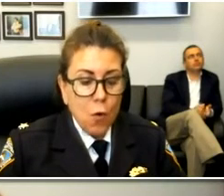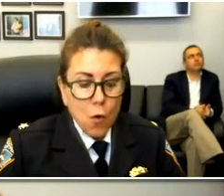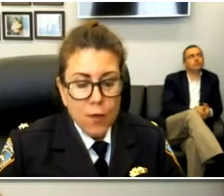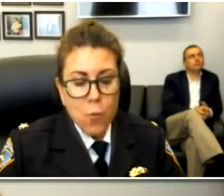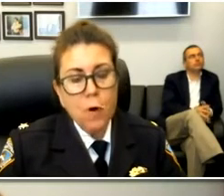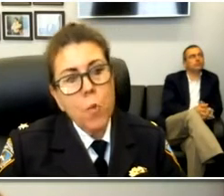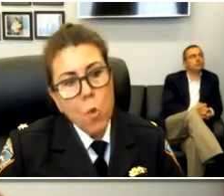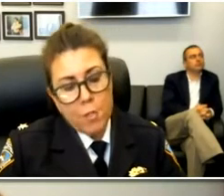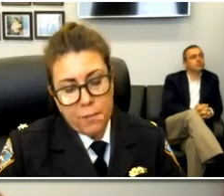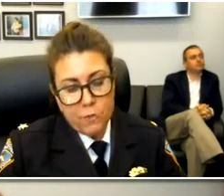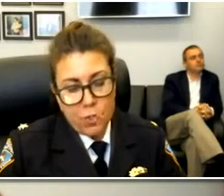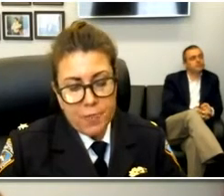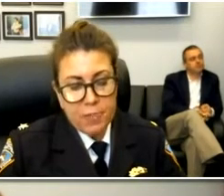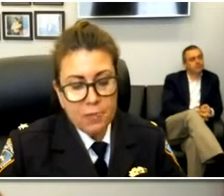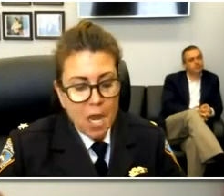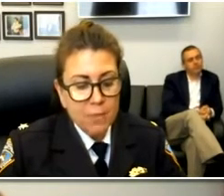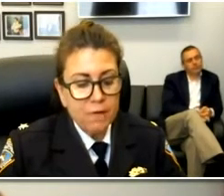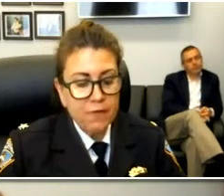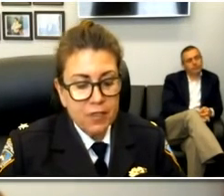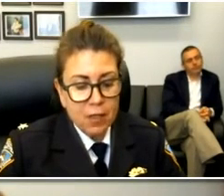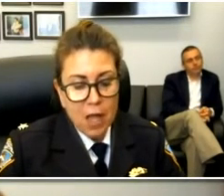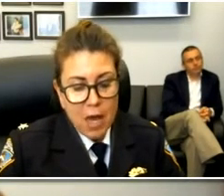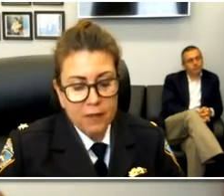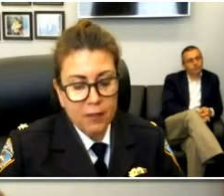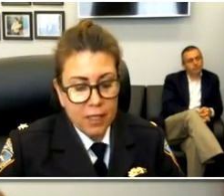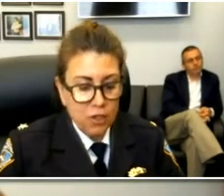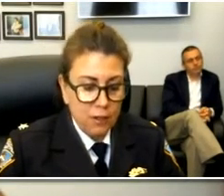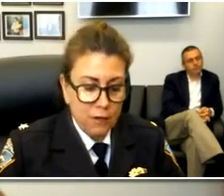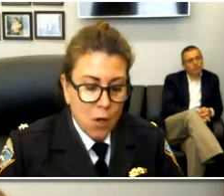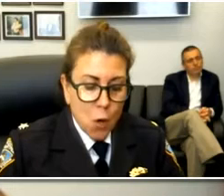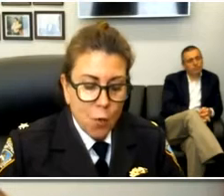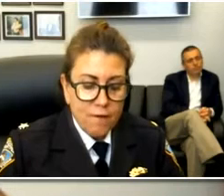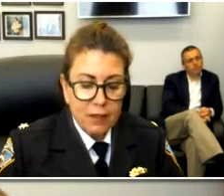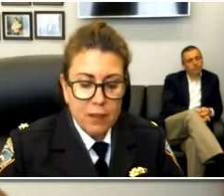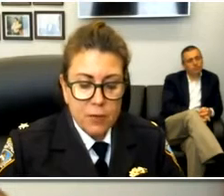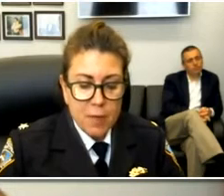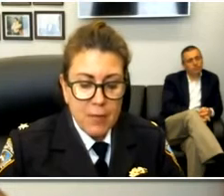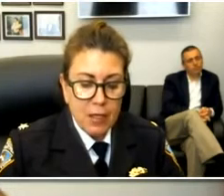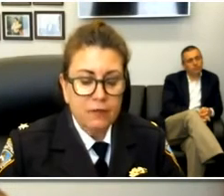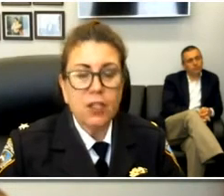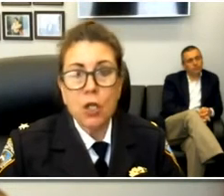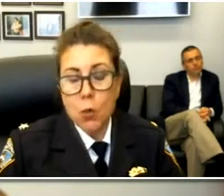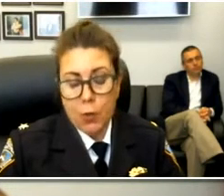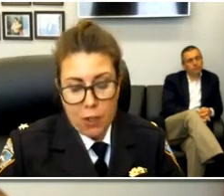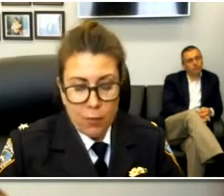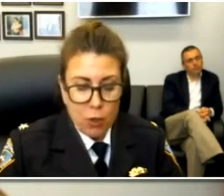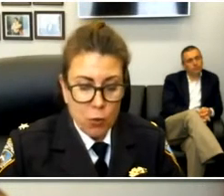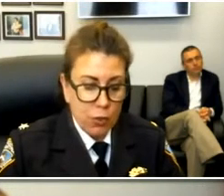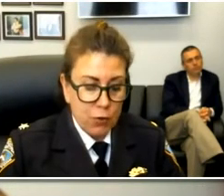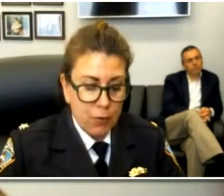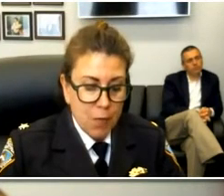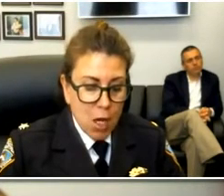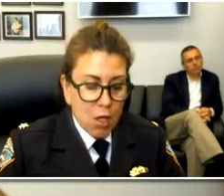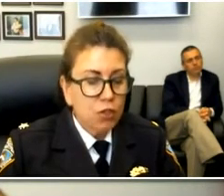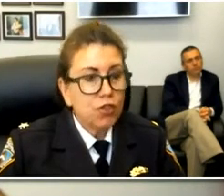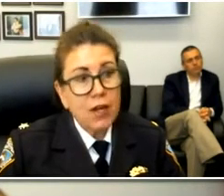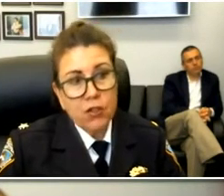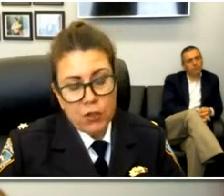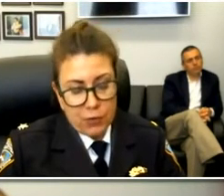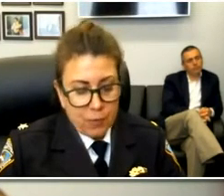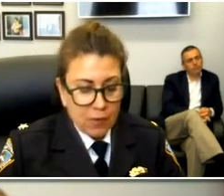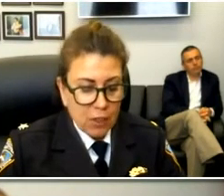social isolation can exacerbate and an already abusive relationship yet from March 29th through April